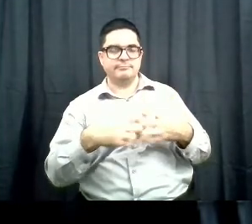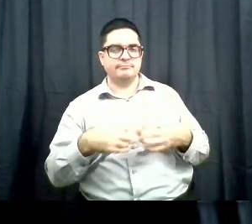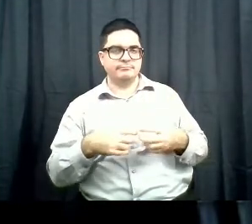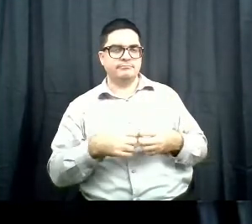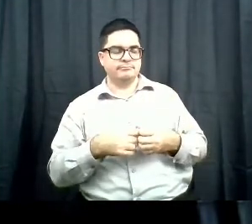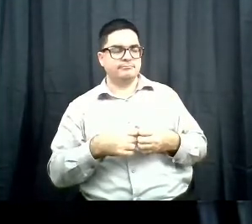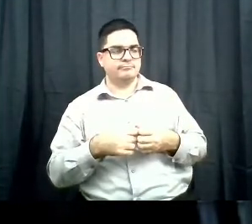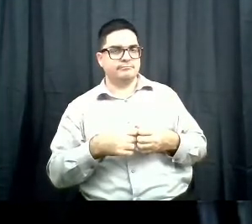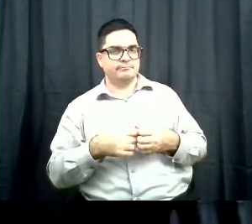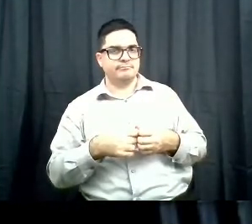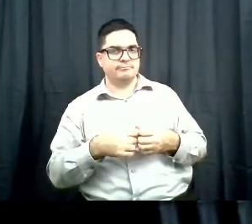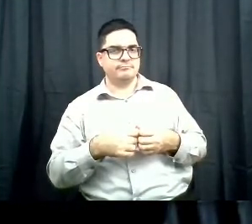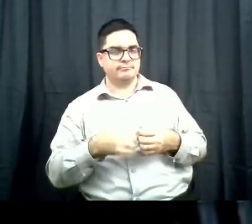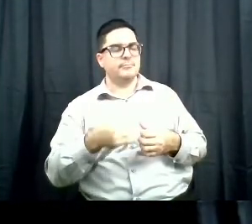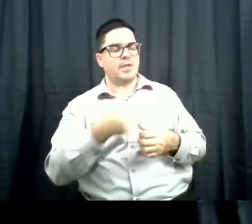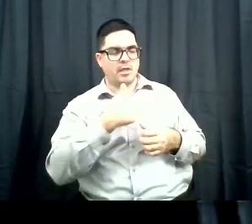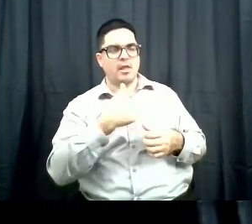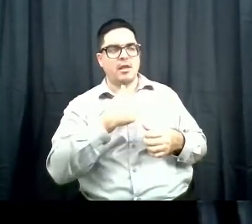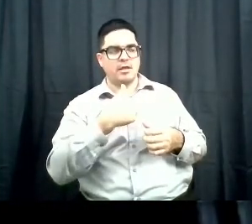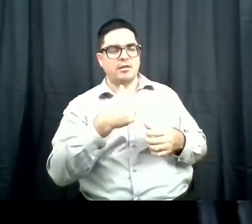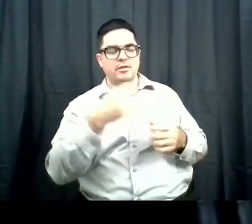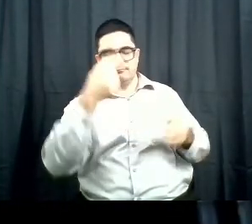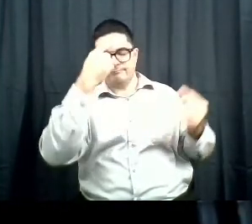well. I would agree with your comment now.